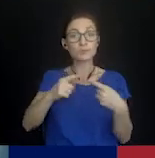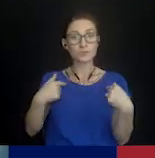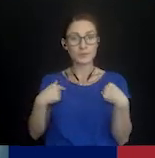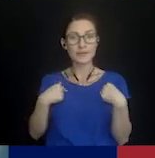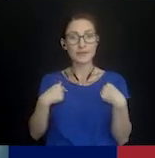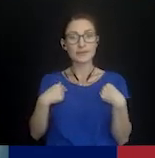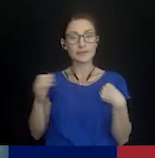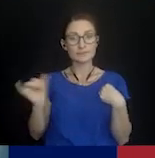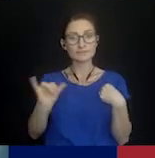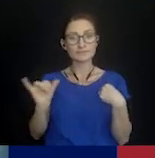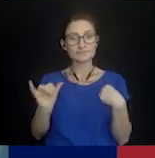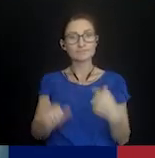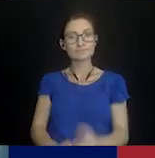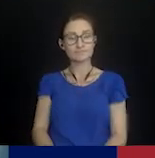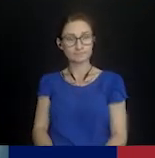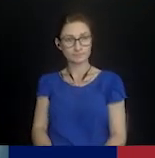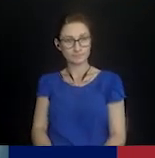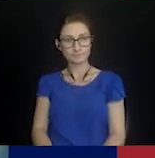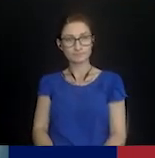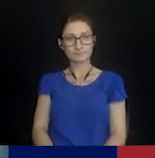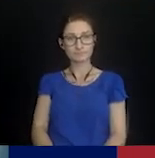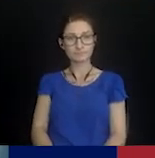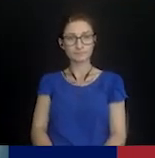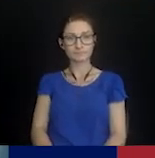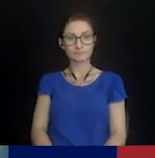significance to me as well.